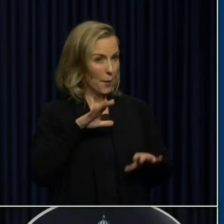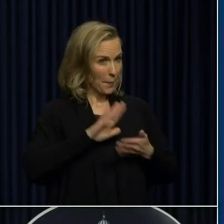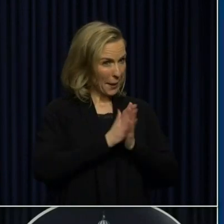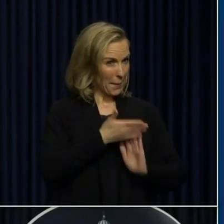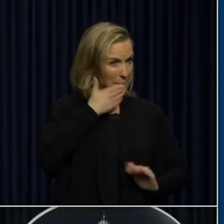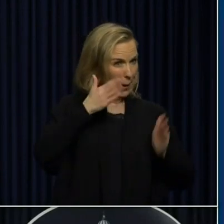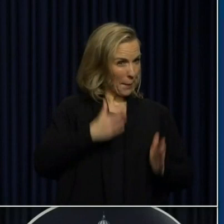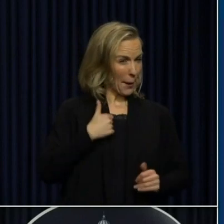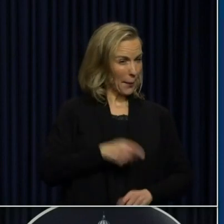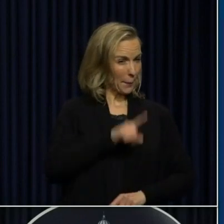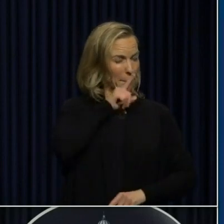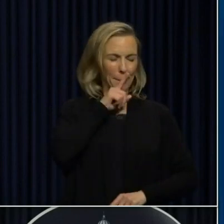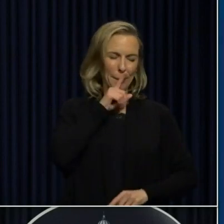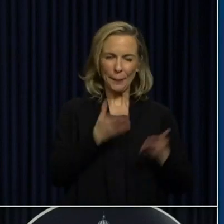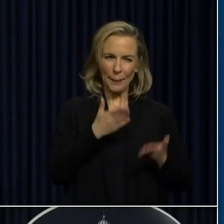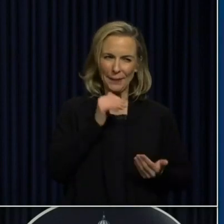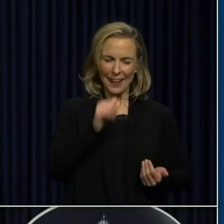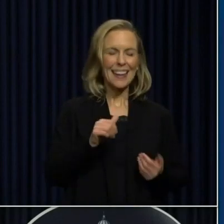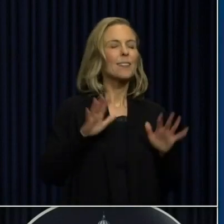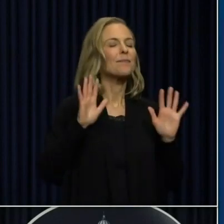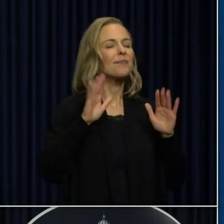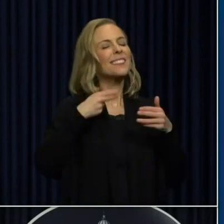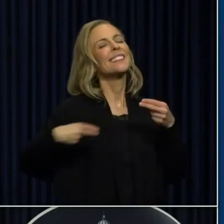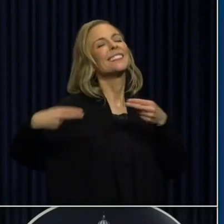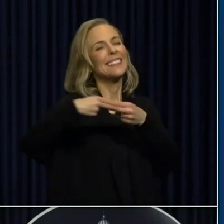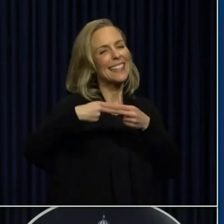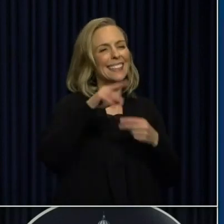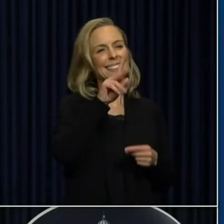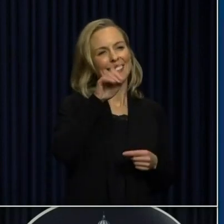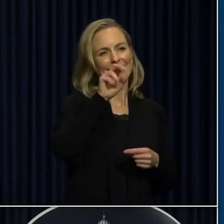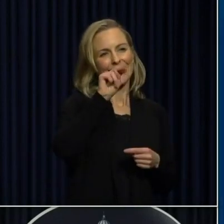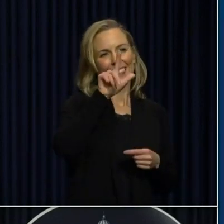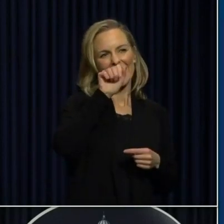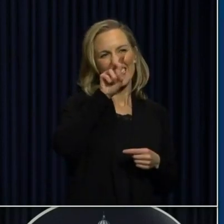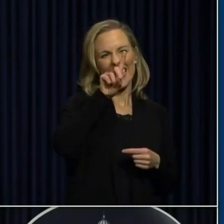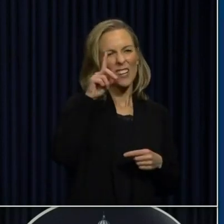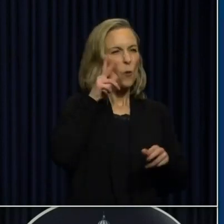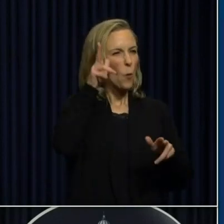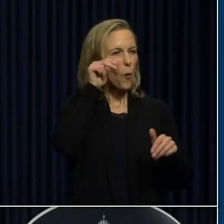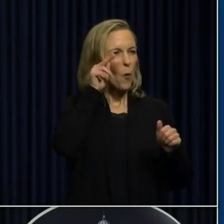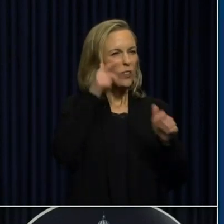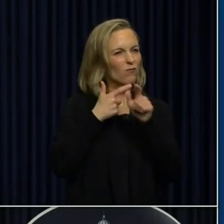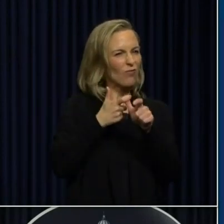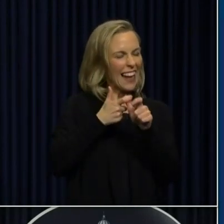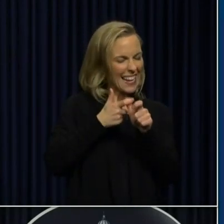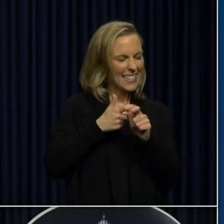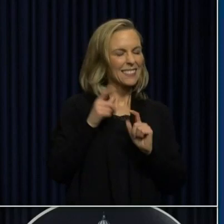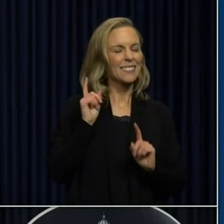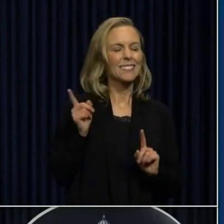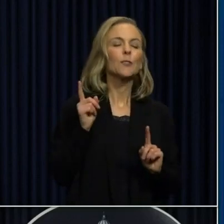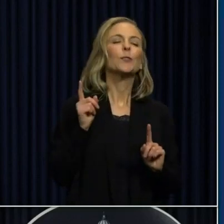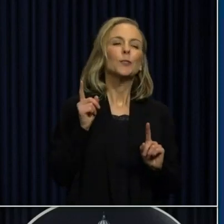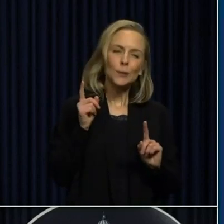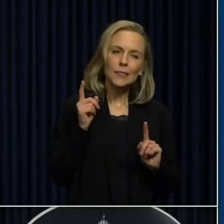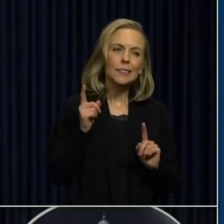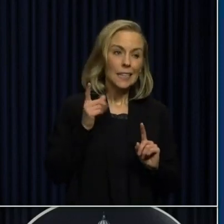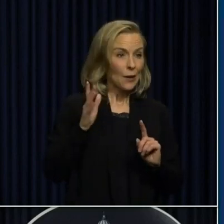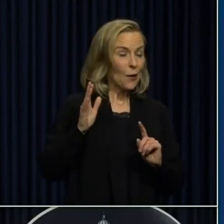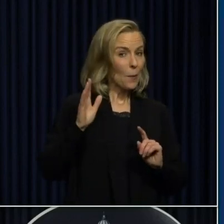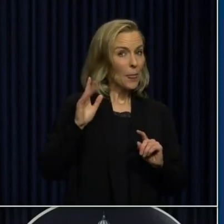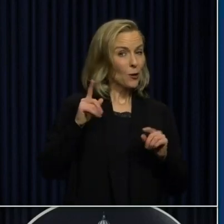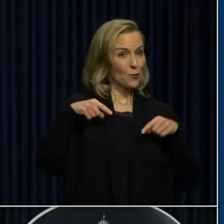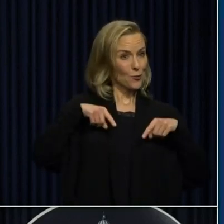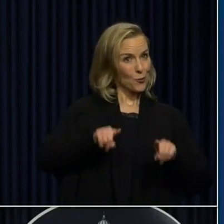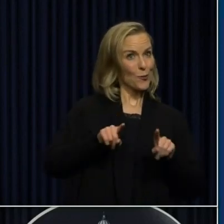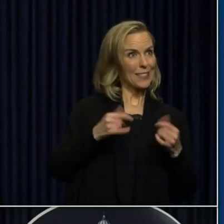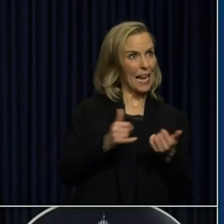This is Keeneland. Yeah, Keeneland is not running right now. It's something that a lot of people enjoy during their